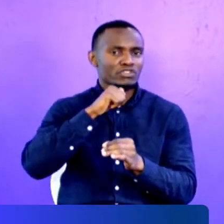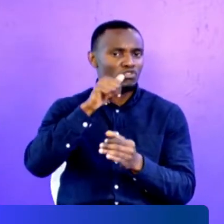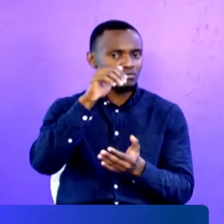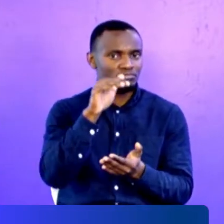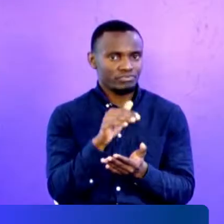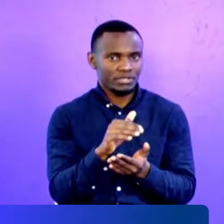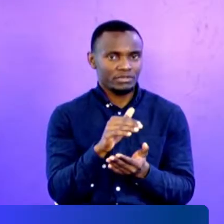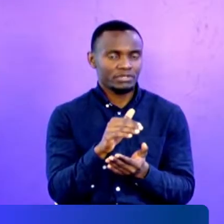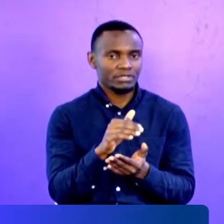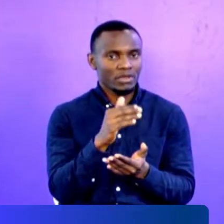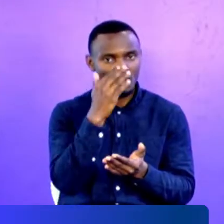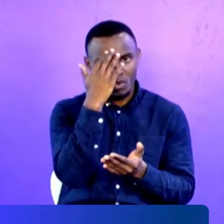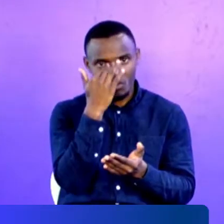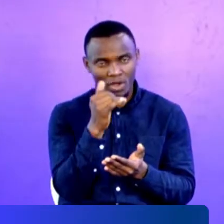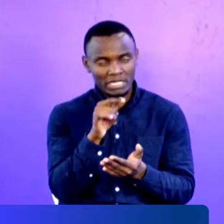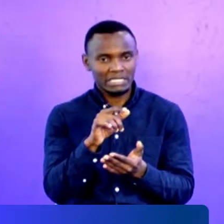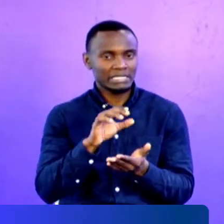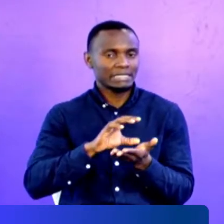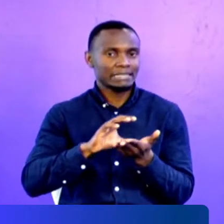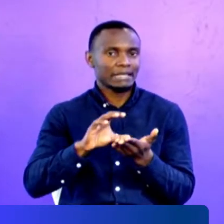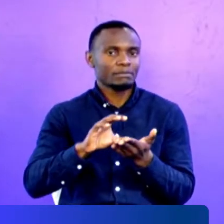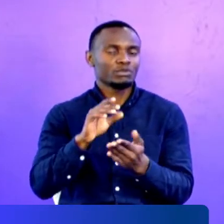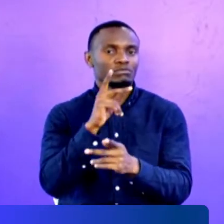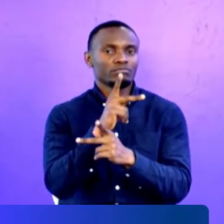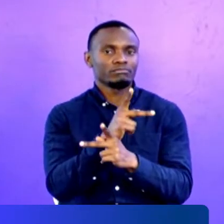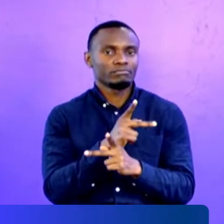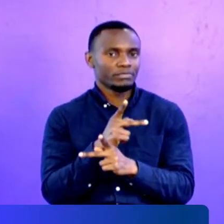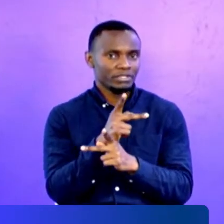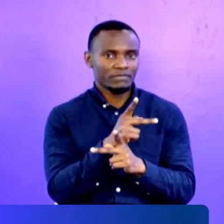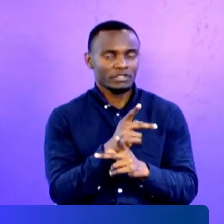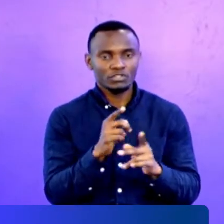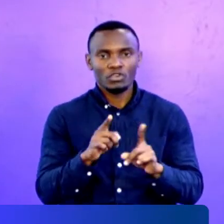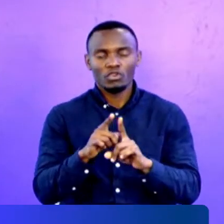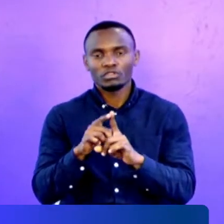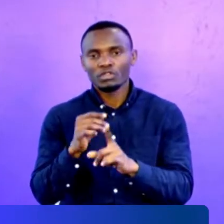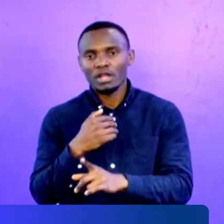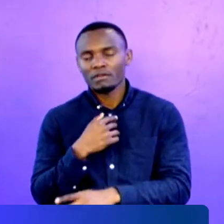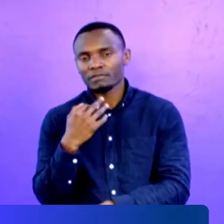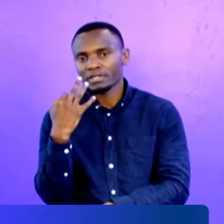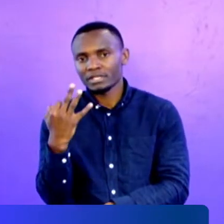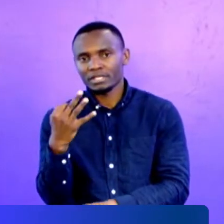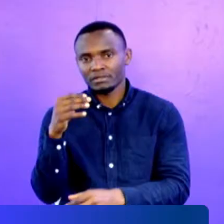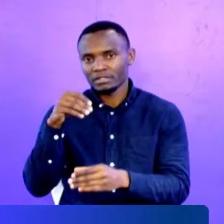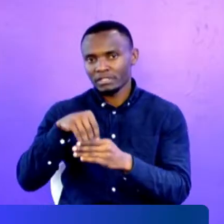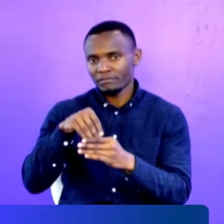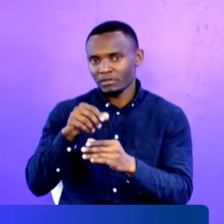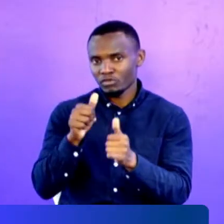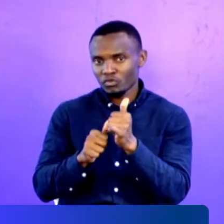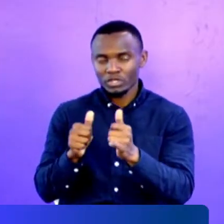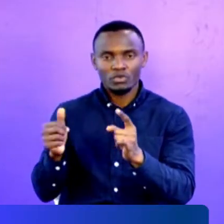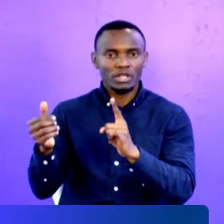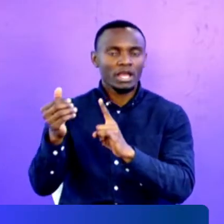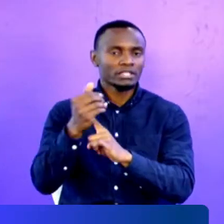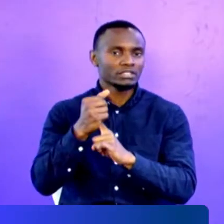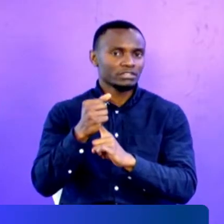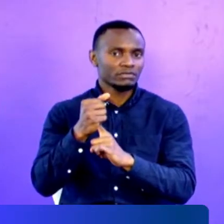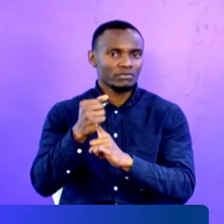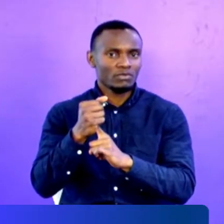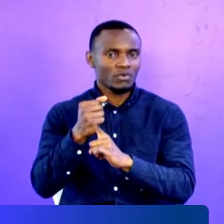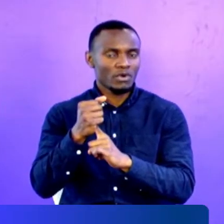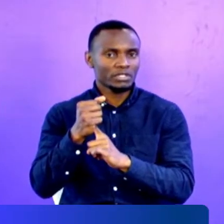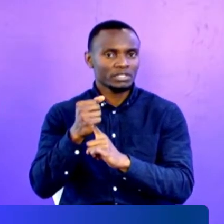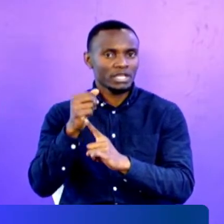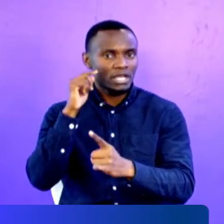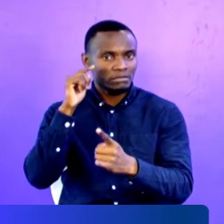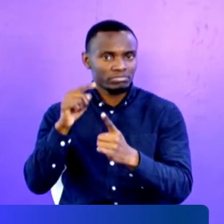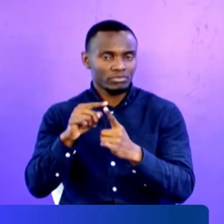that capital preservation, and there are three investments that achieve the objective of capital preservation, and that is